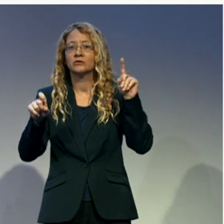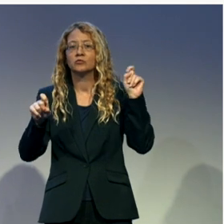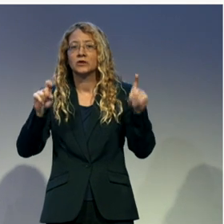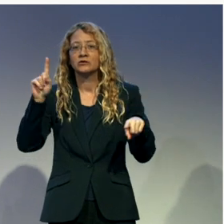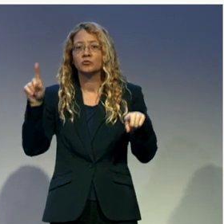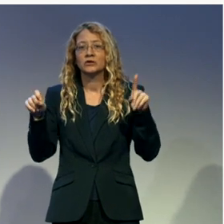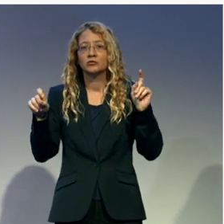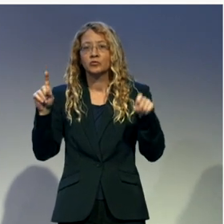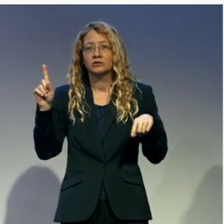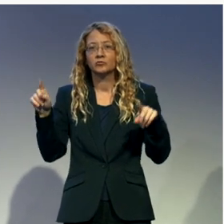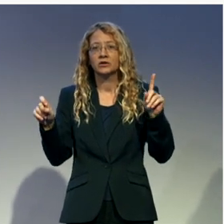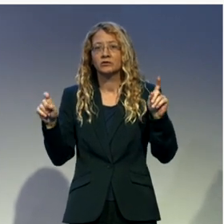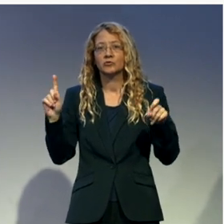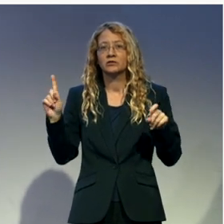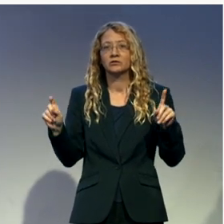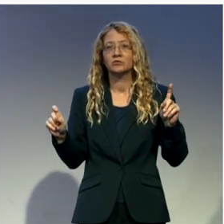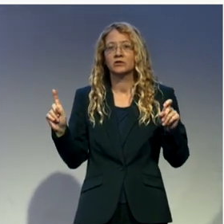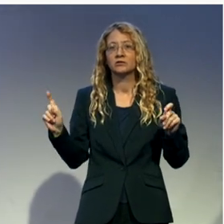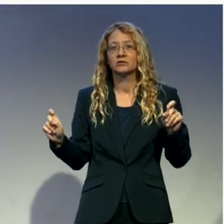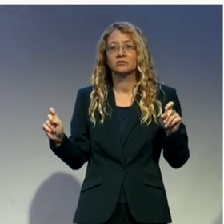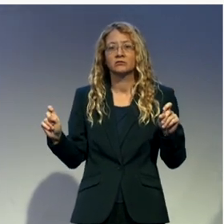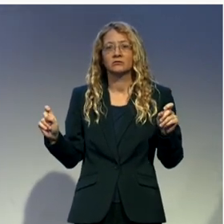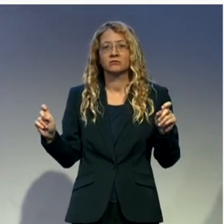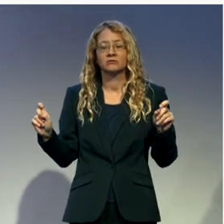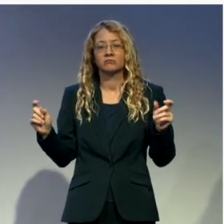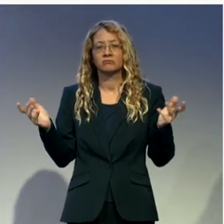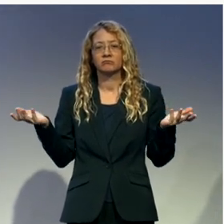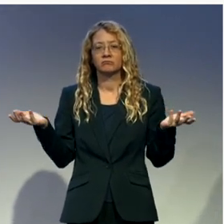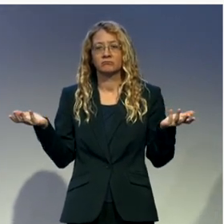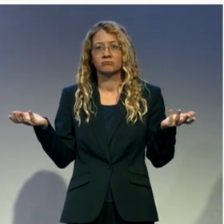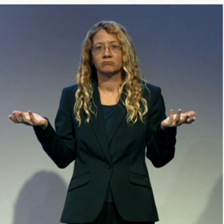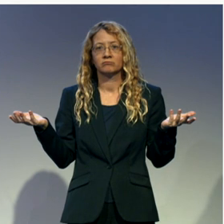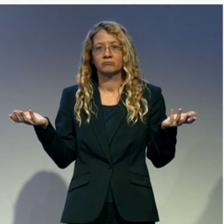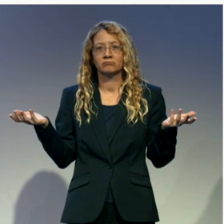speaker. Before that, I use a word delicious